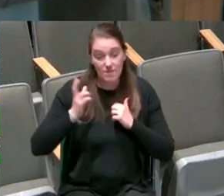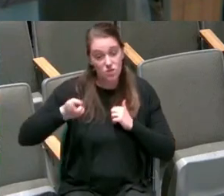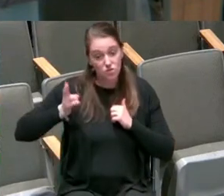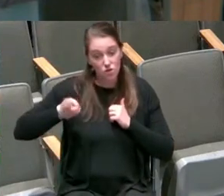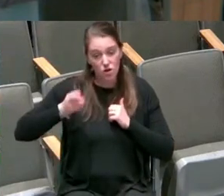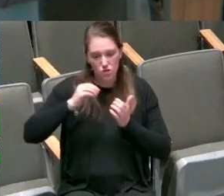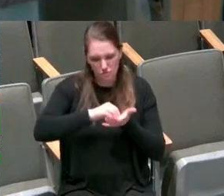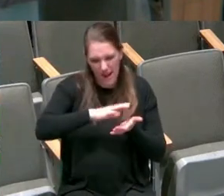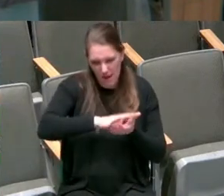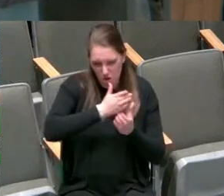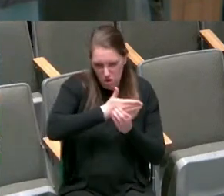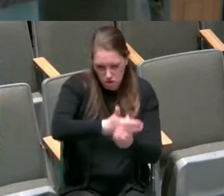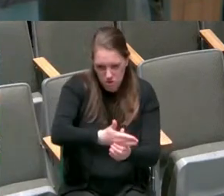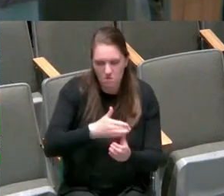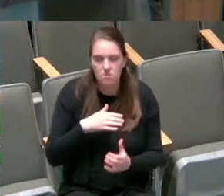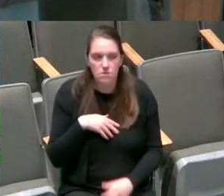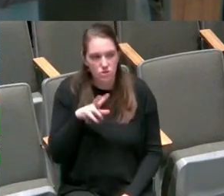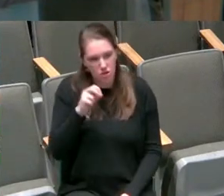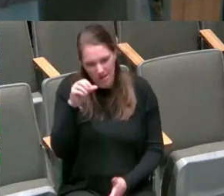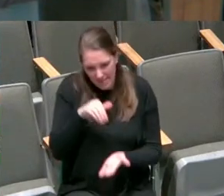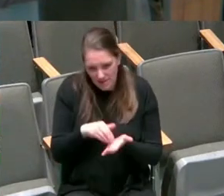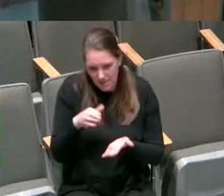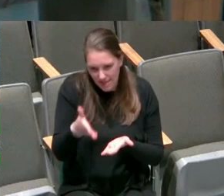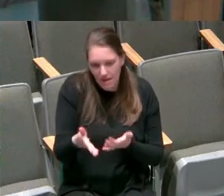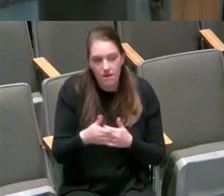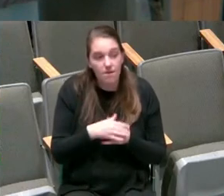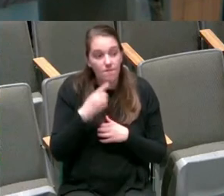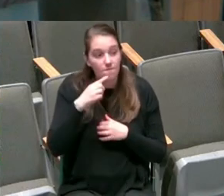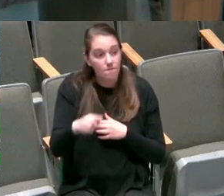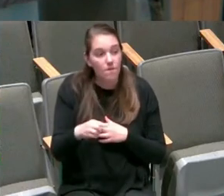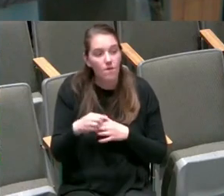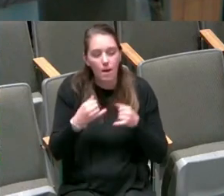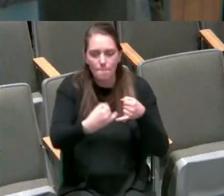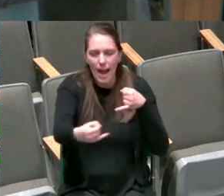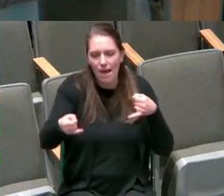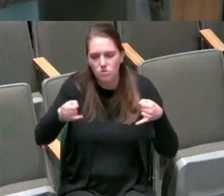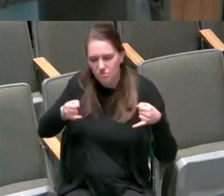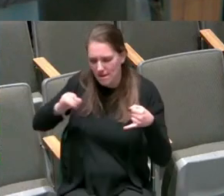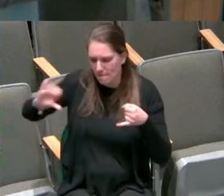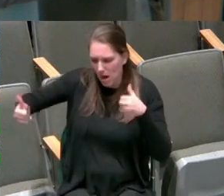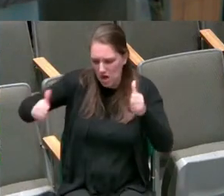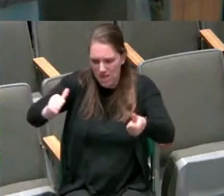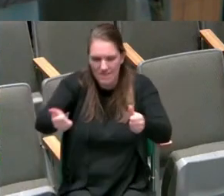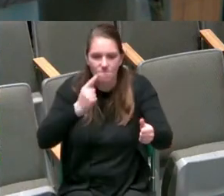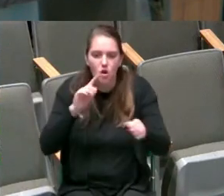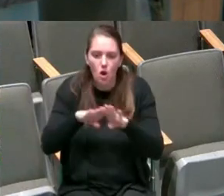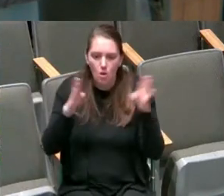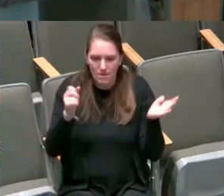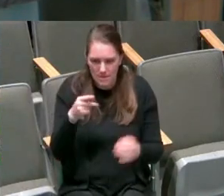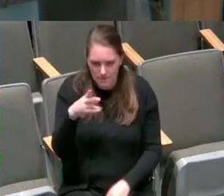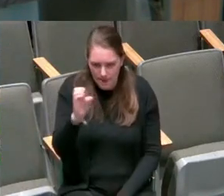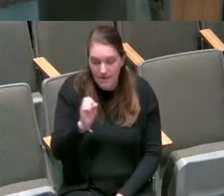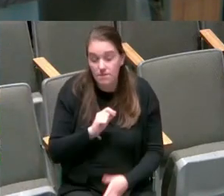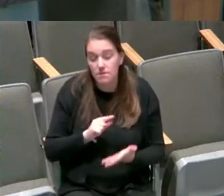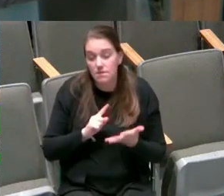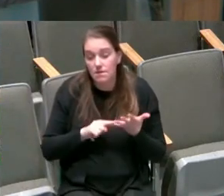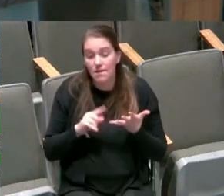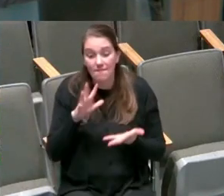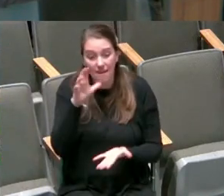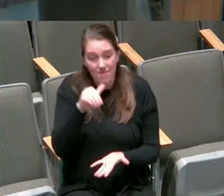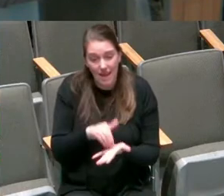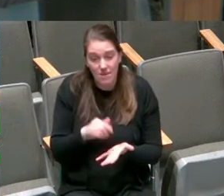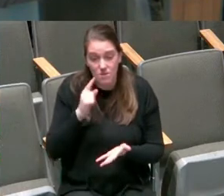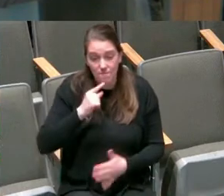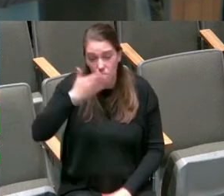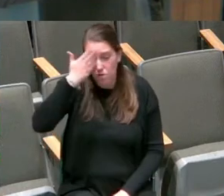forty thousand dollars there thirty thousand for boundary marking on some open space properties five thousand for our Trailhead